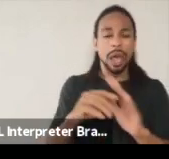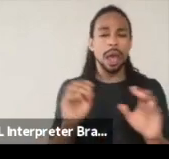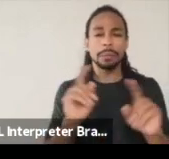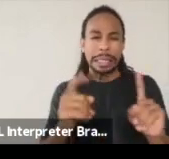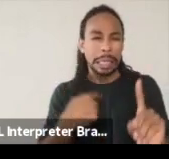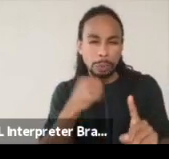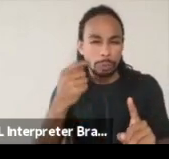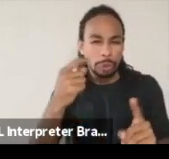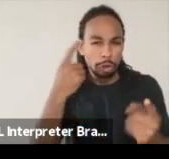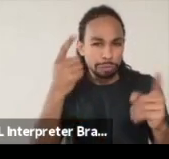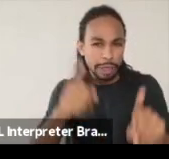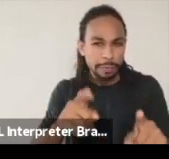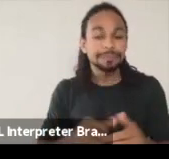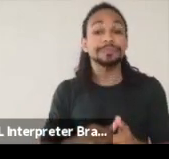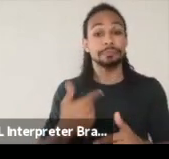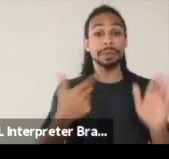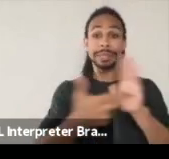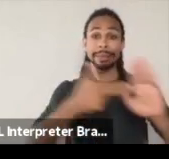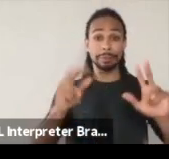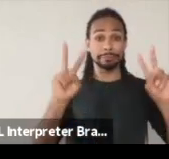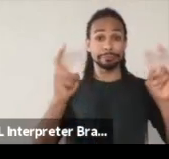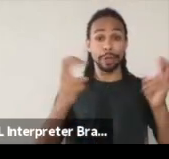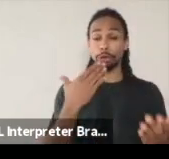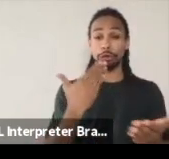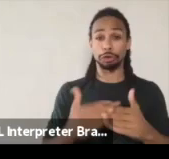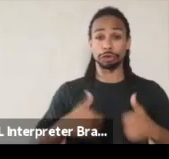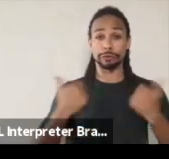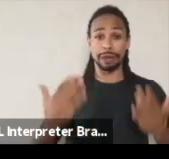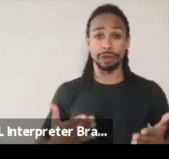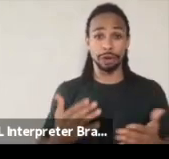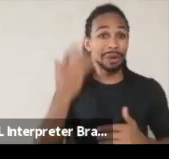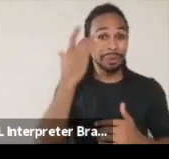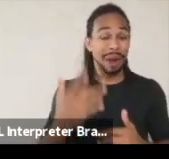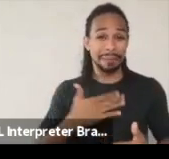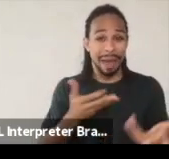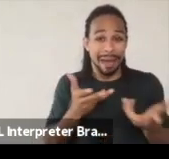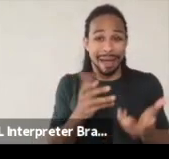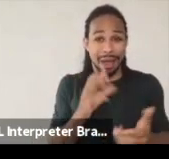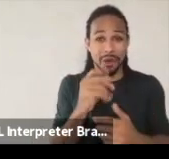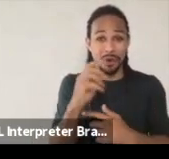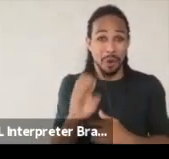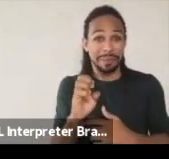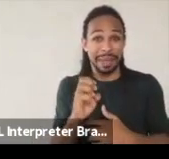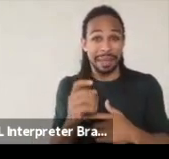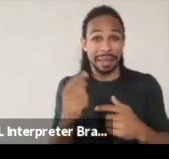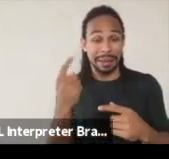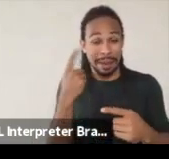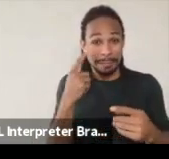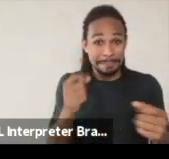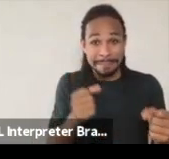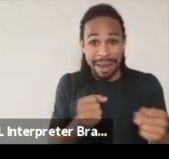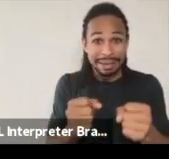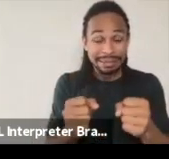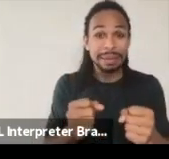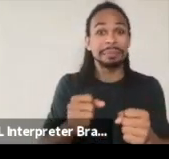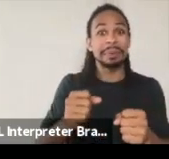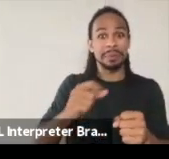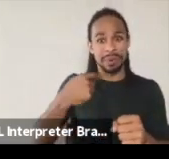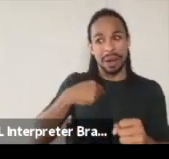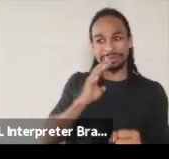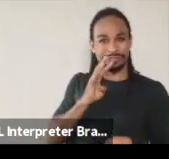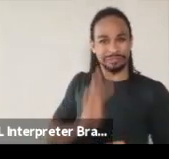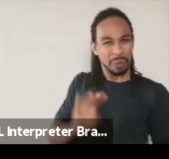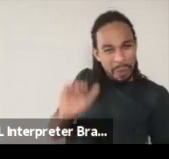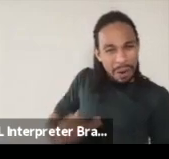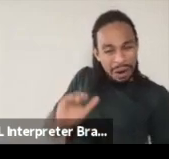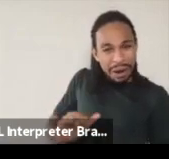who got labeled a good survivor because my coping mechanism at the tender, very, very, very tiny age of 4 was